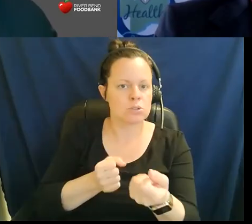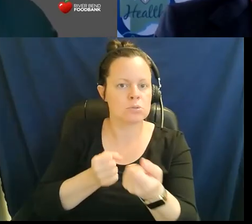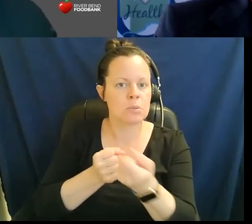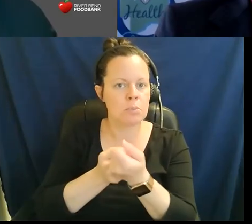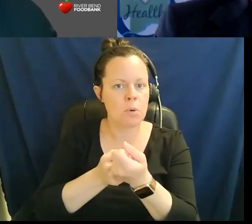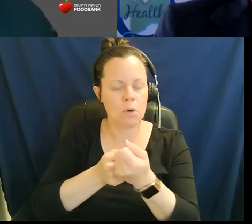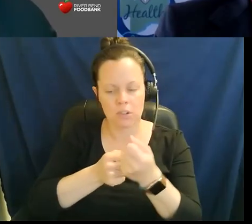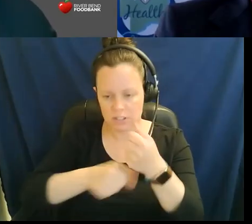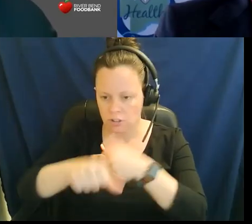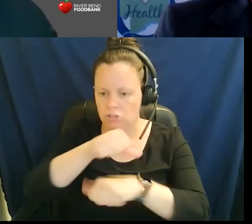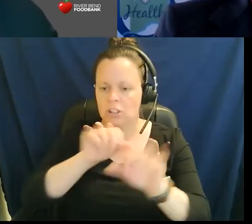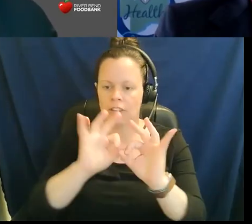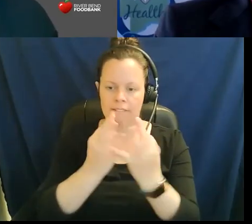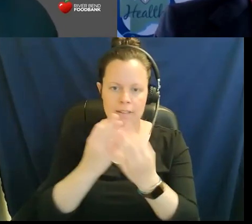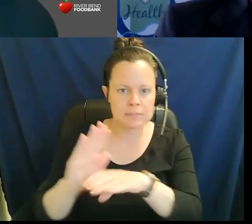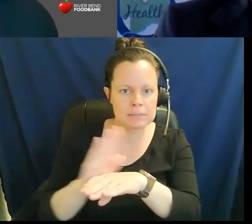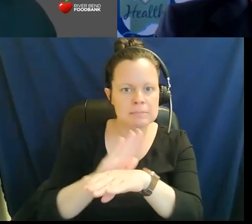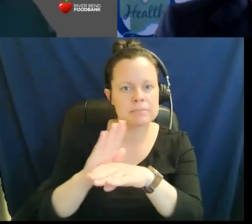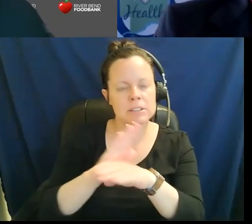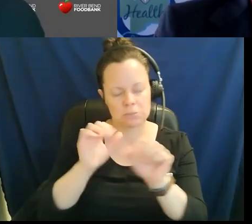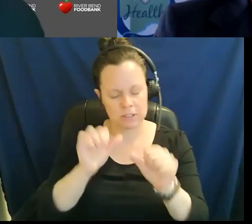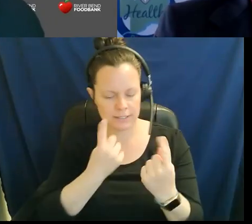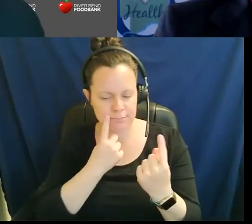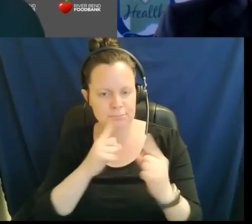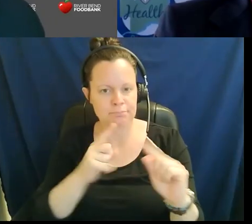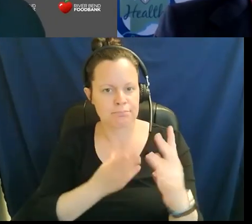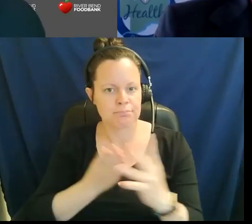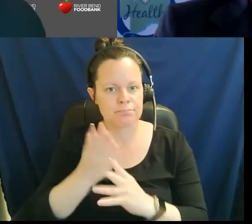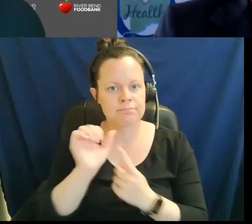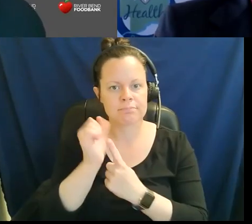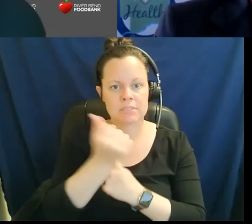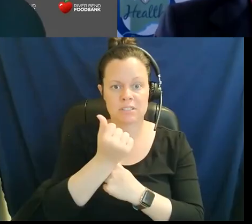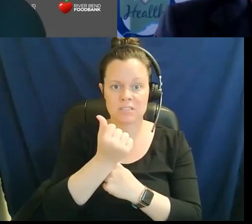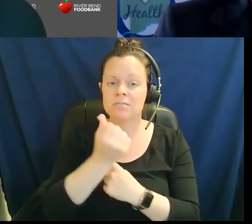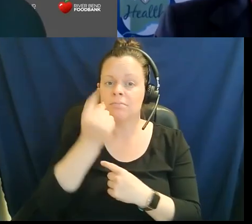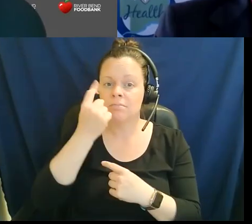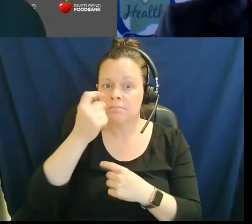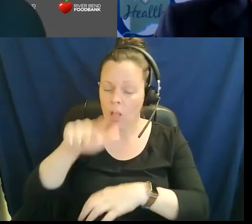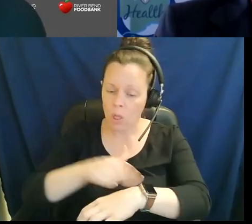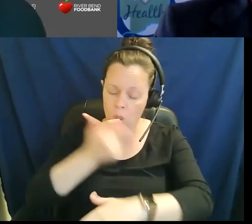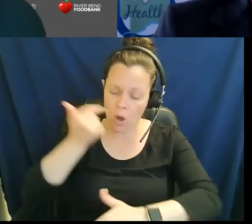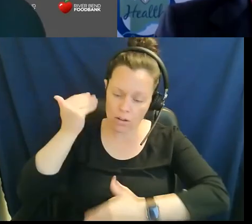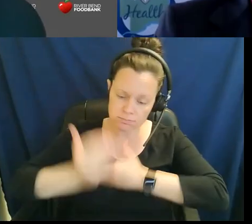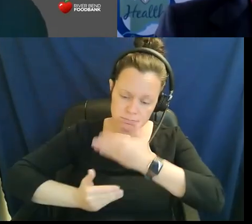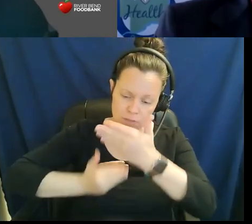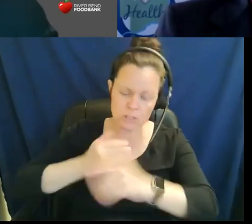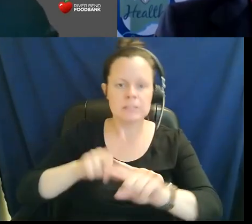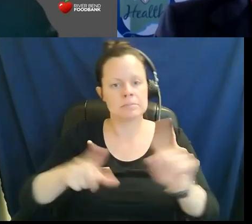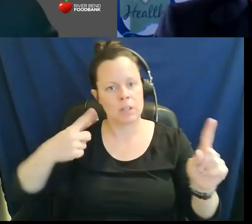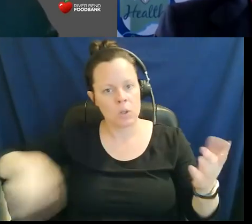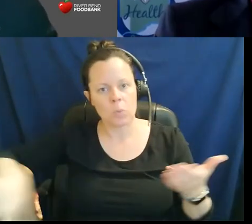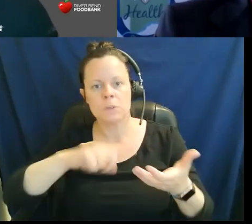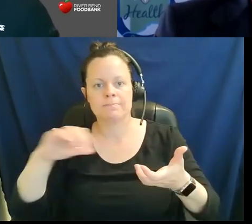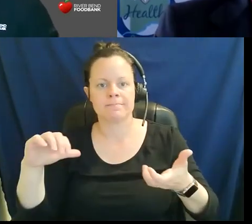and businesses to make their way through this difficult situation. It's a long road, but we're in it together.